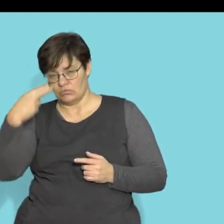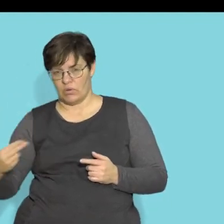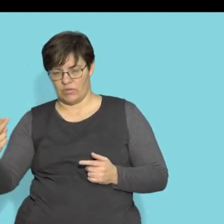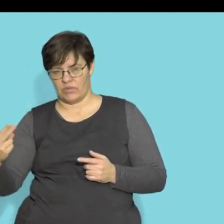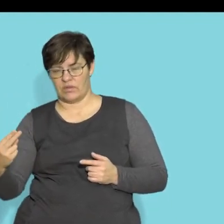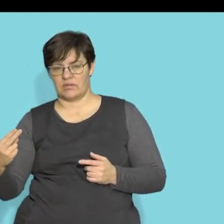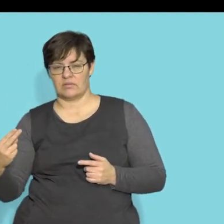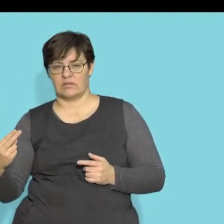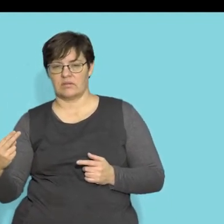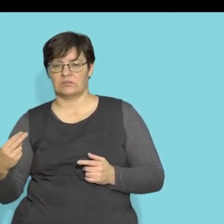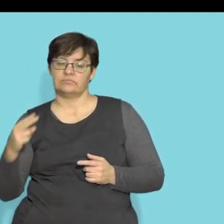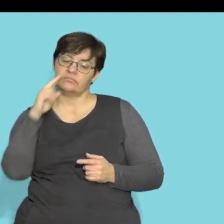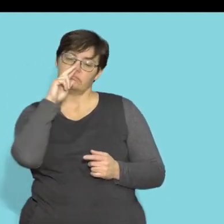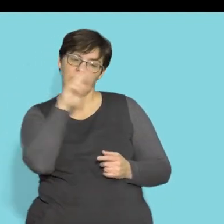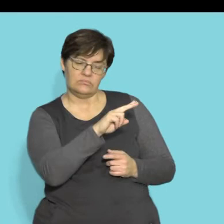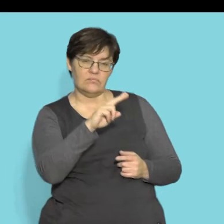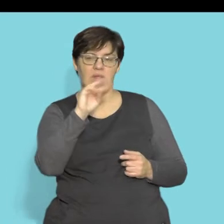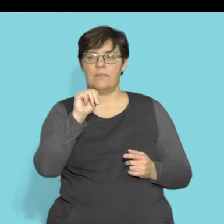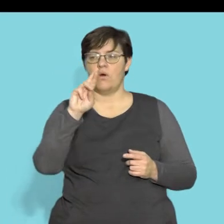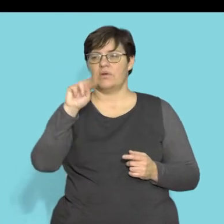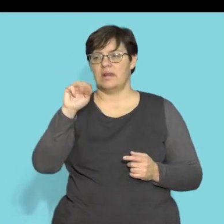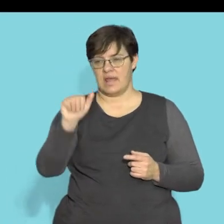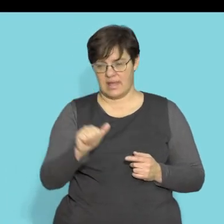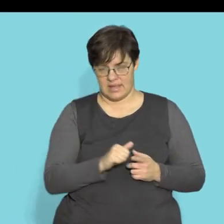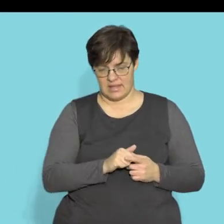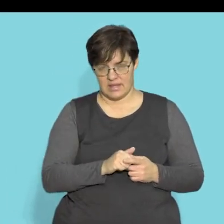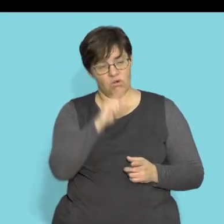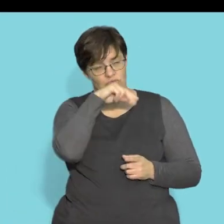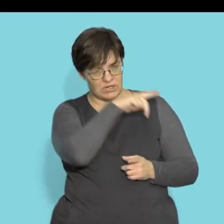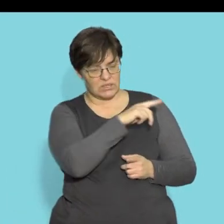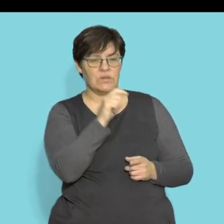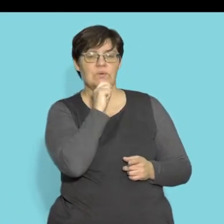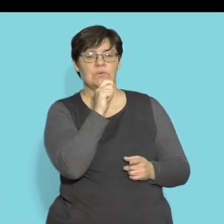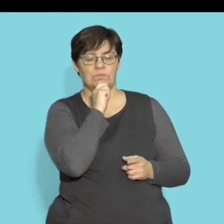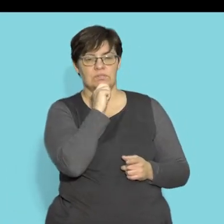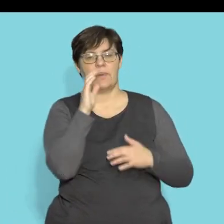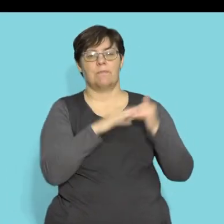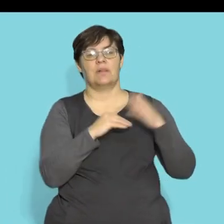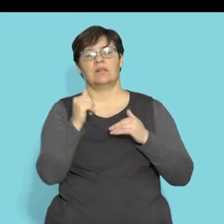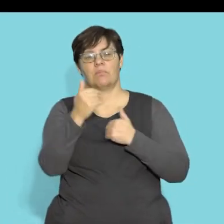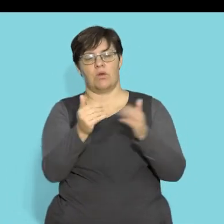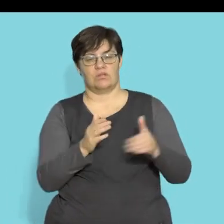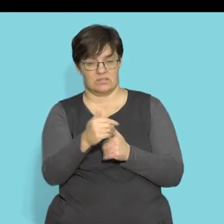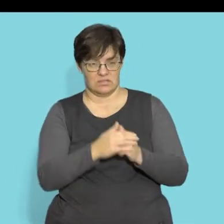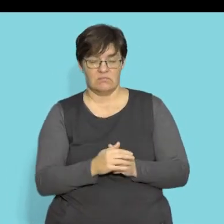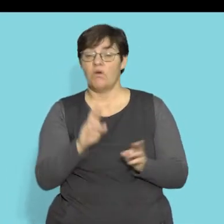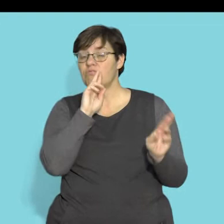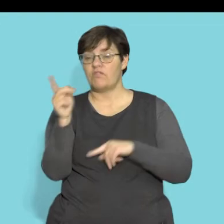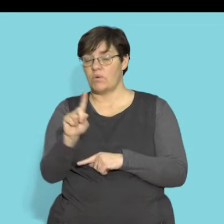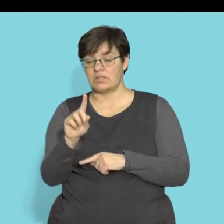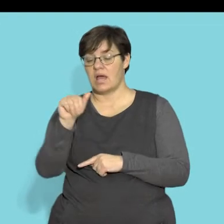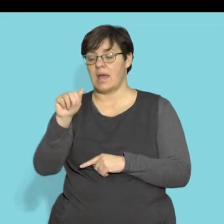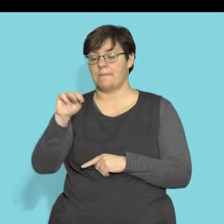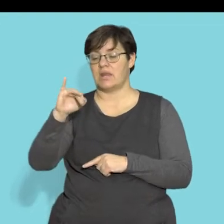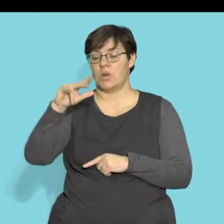collectively read the mRNA using the building blocks, which we refer to